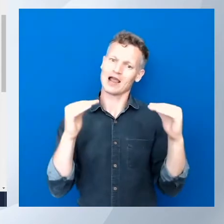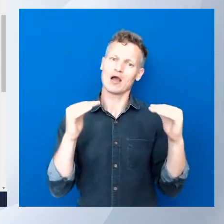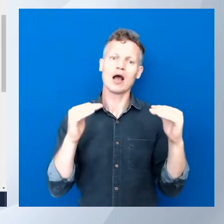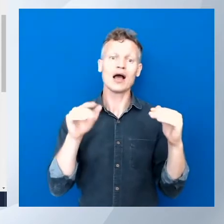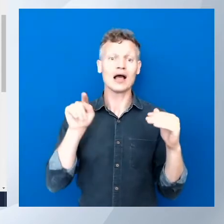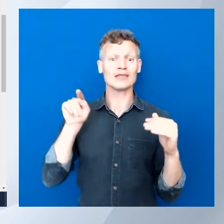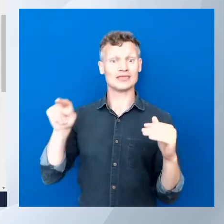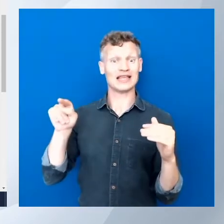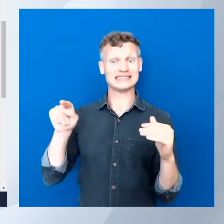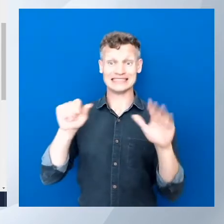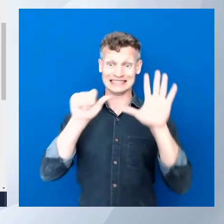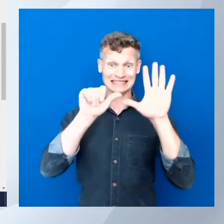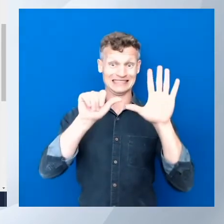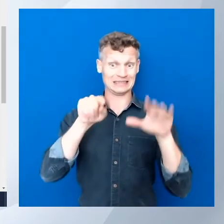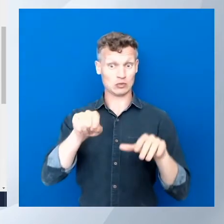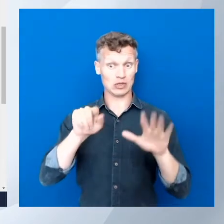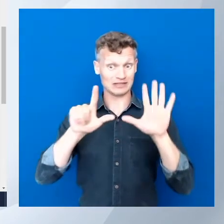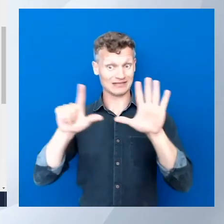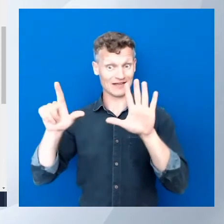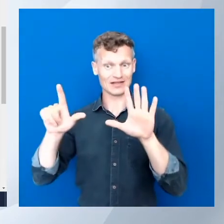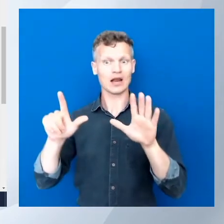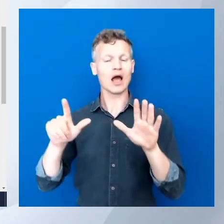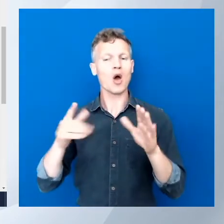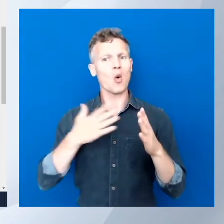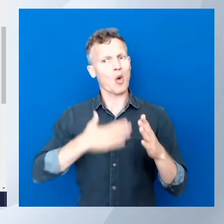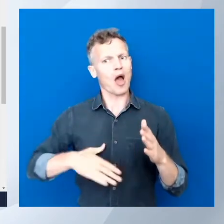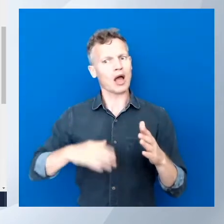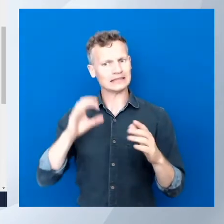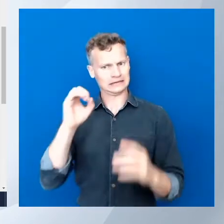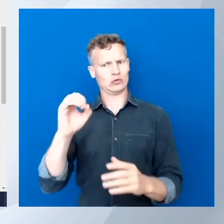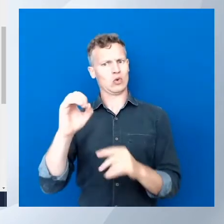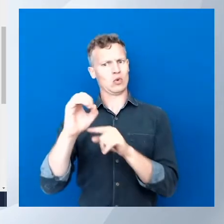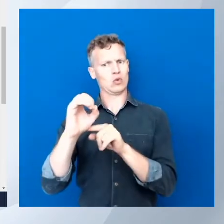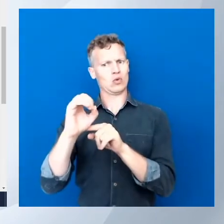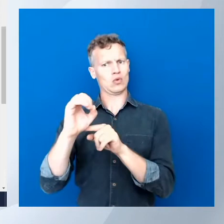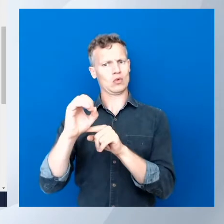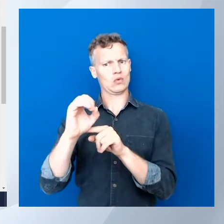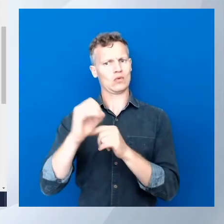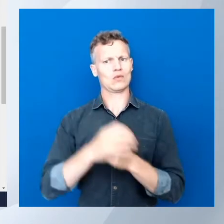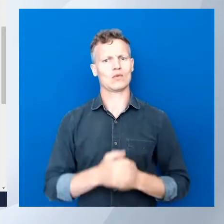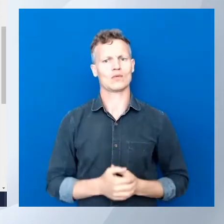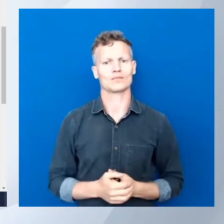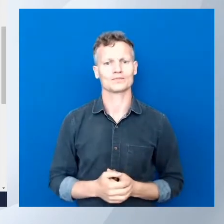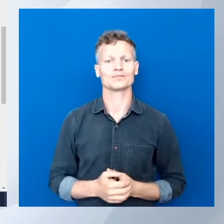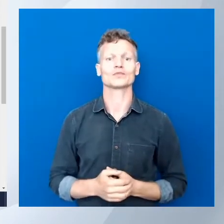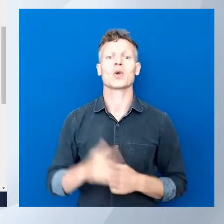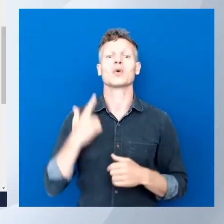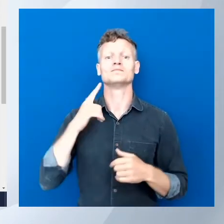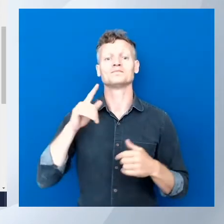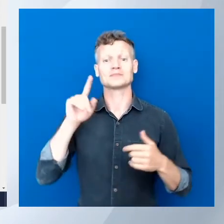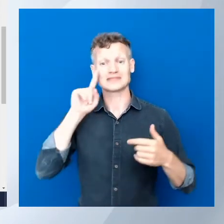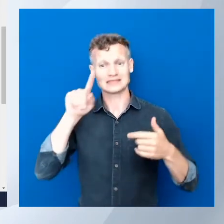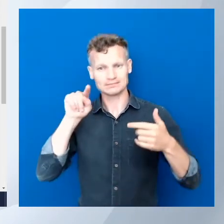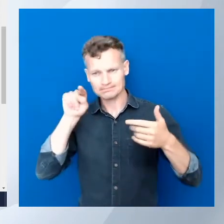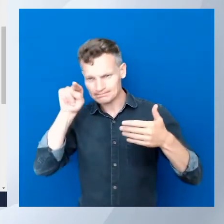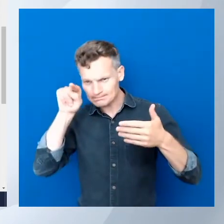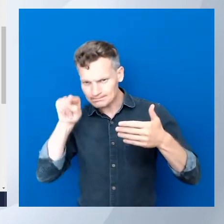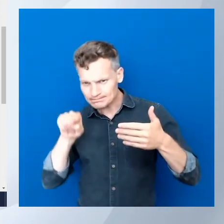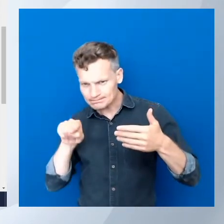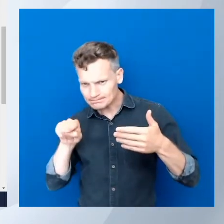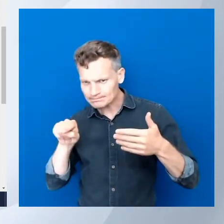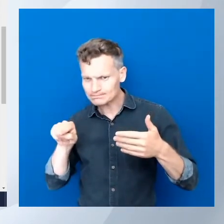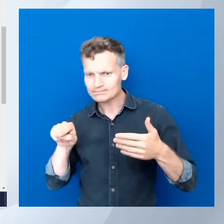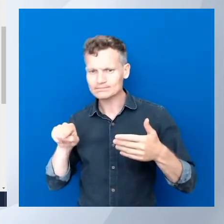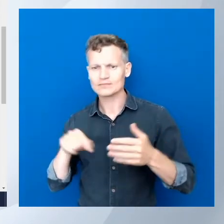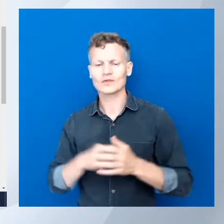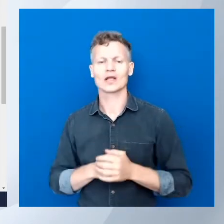So when we scroll down a little bit in this graph, we can see that there's 2 bars being plotted. The first